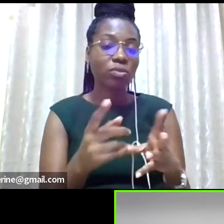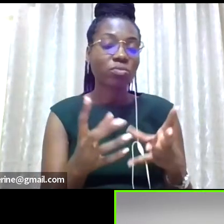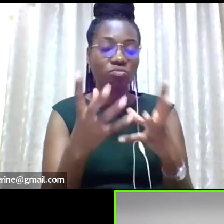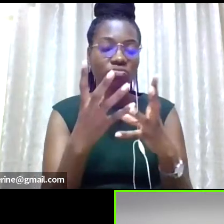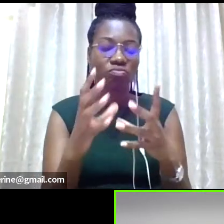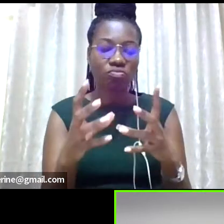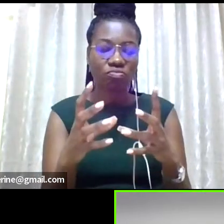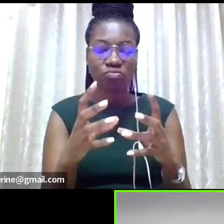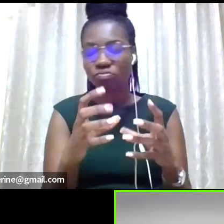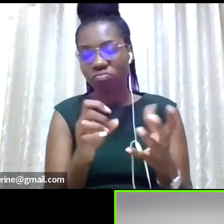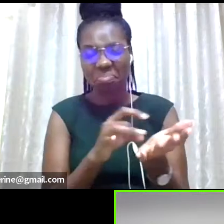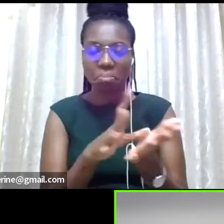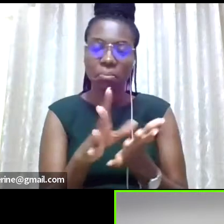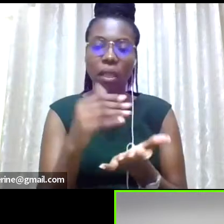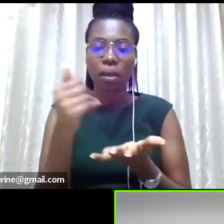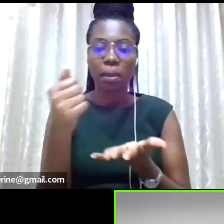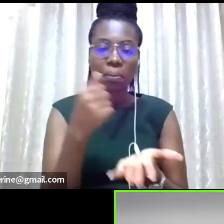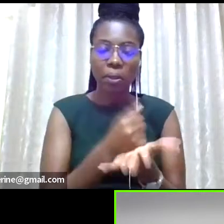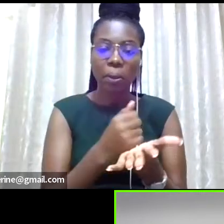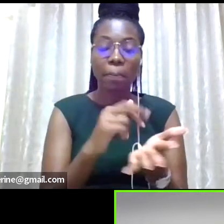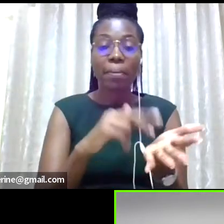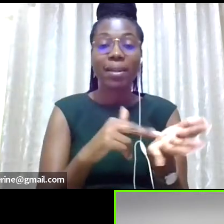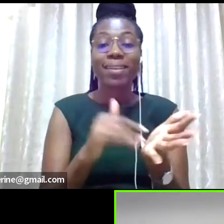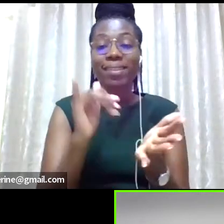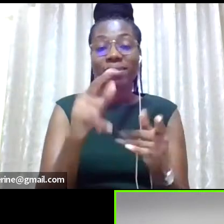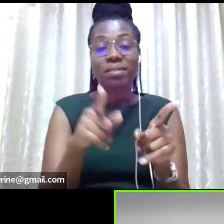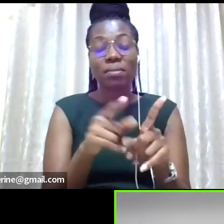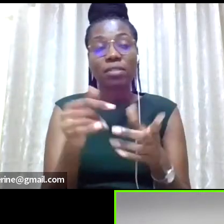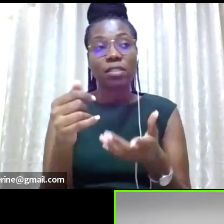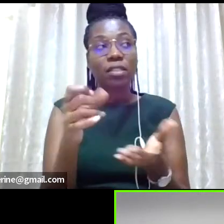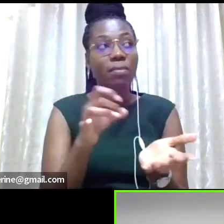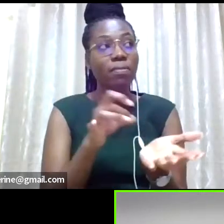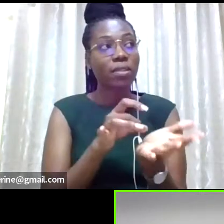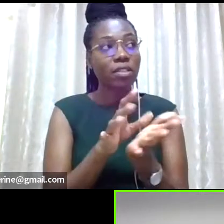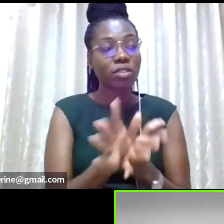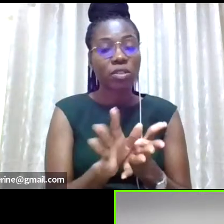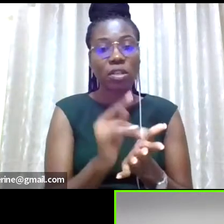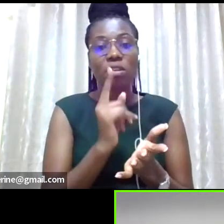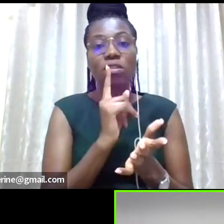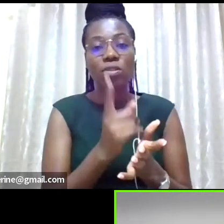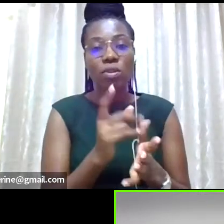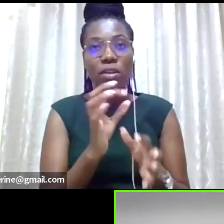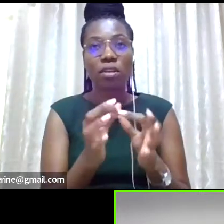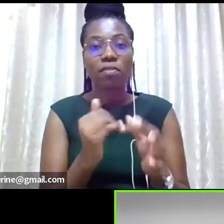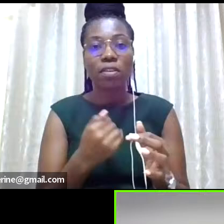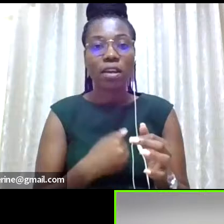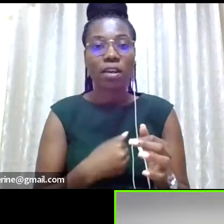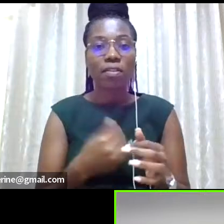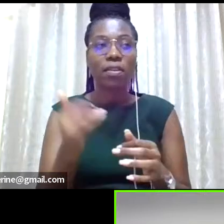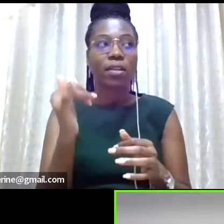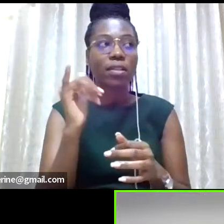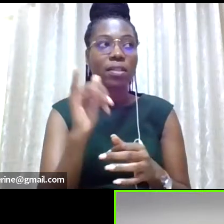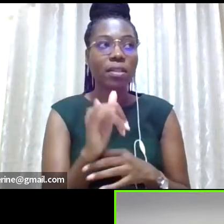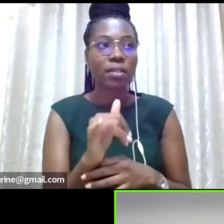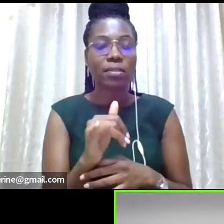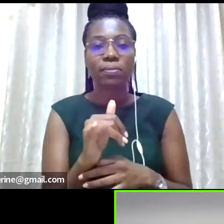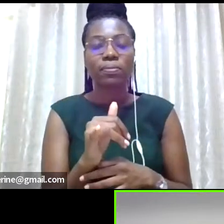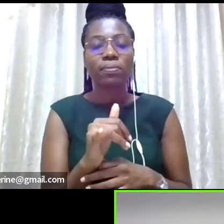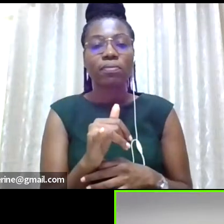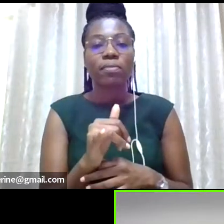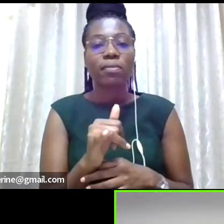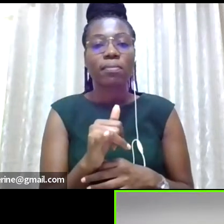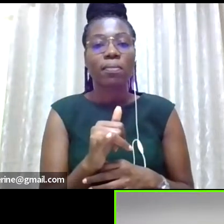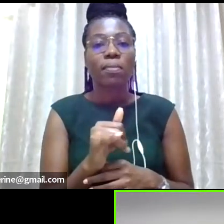is termination. Now, again, he has also clarified, when somebody is unwell and they don't come to work, that is